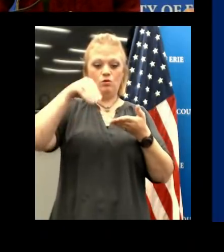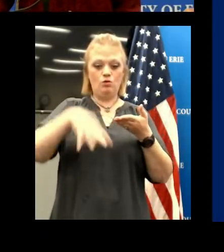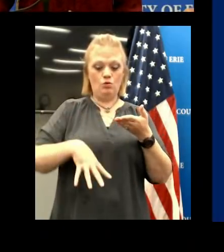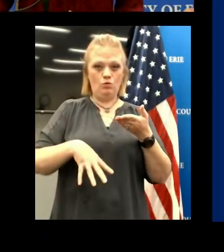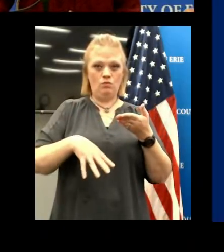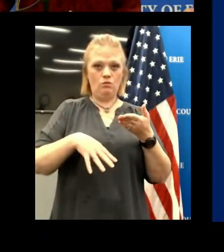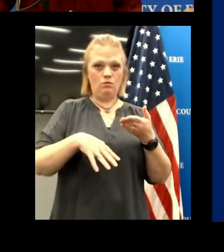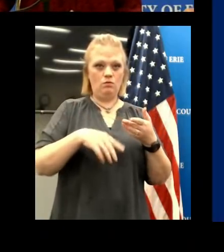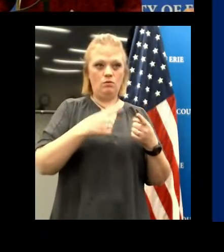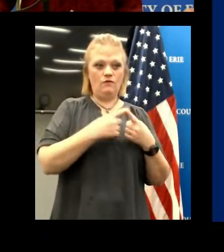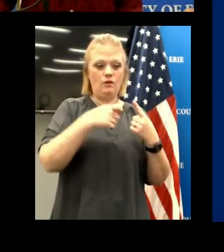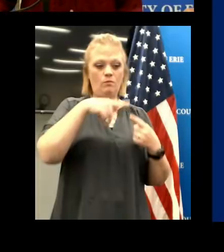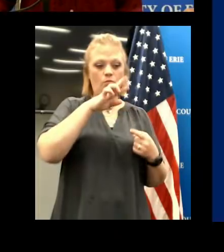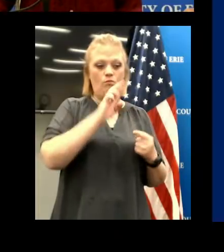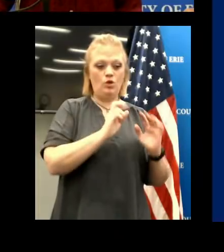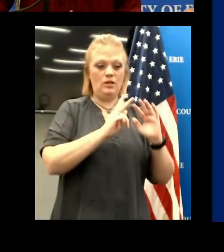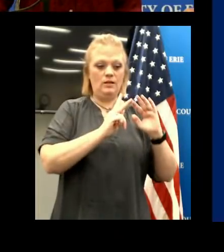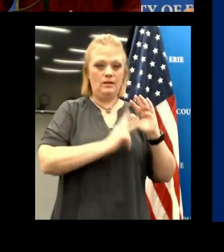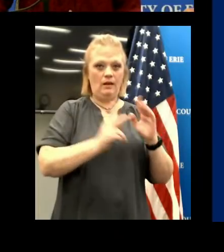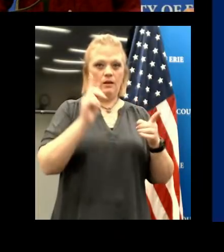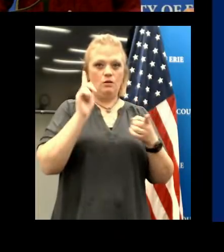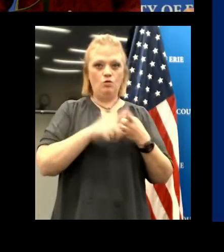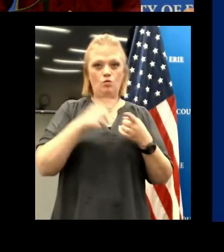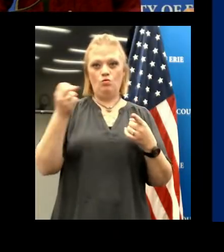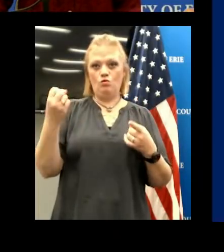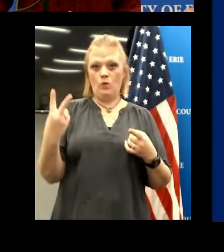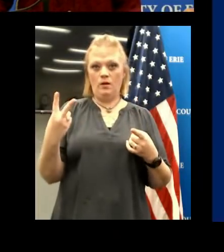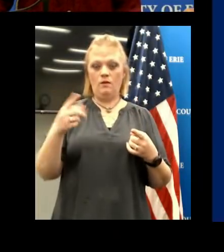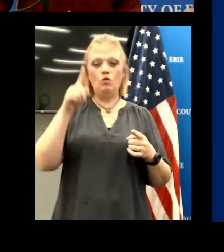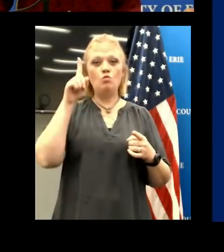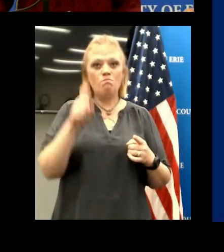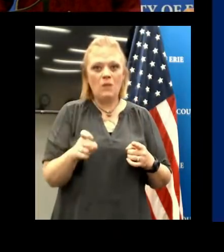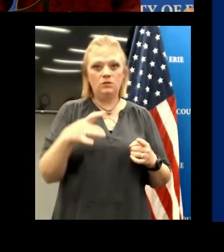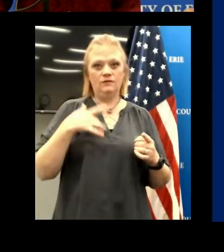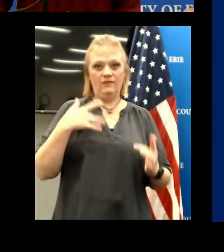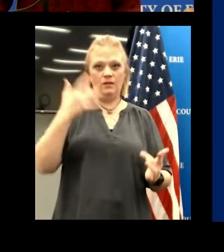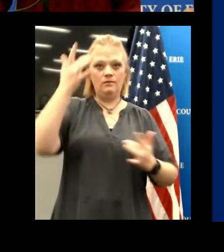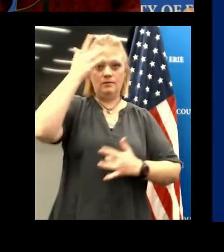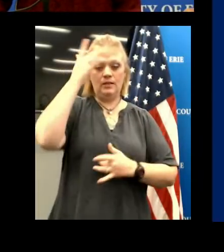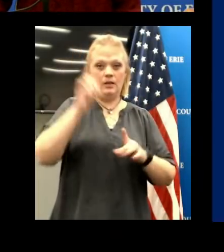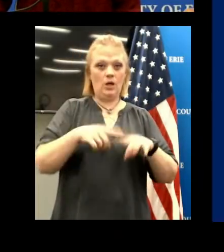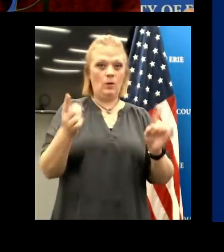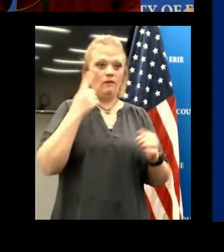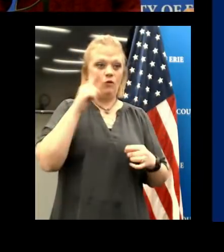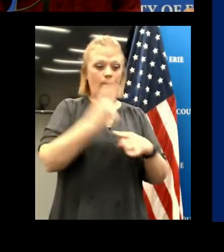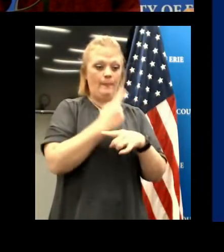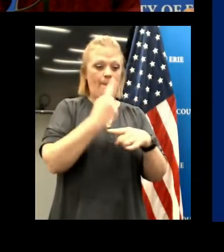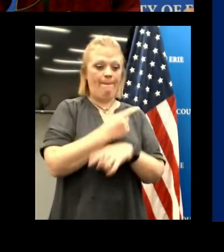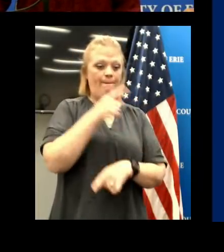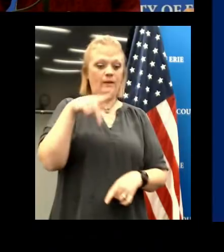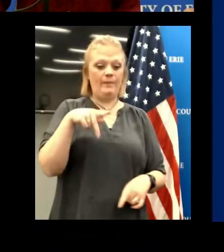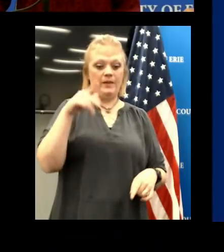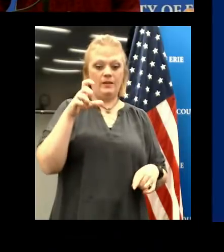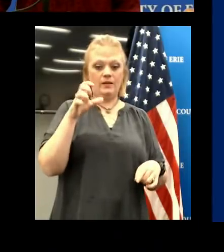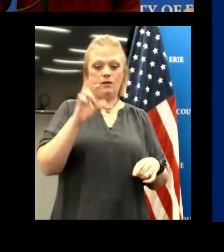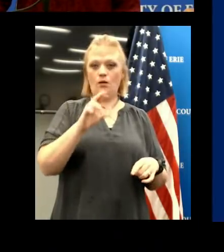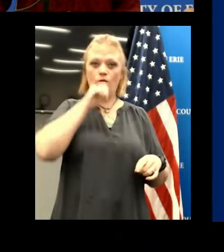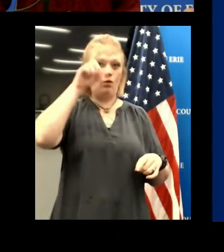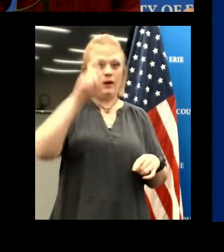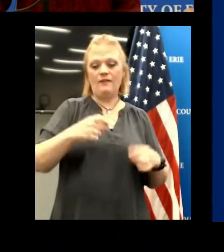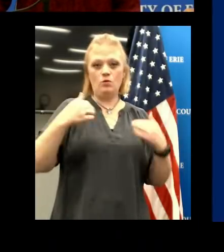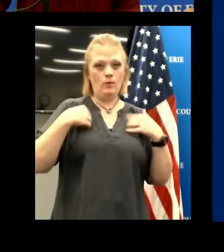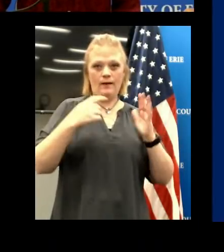in grades pre-K through 12, you do have to be symptomatic. However, for our regular PCR testing, you do not need to